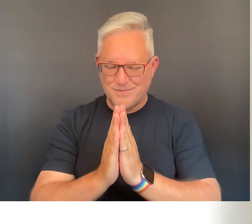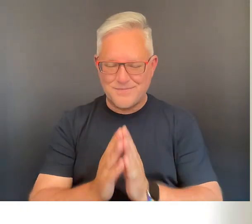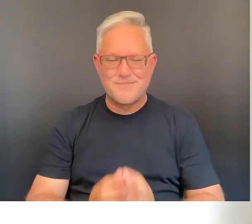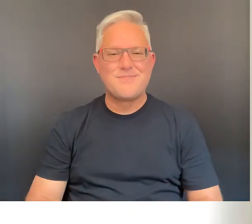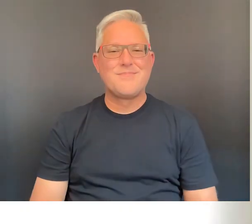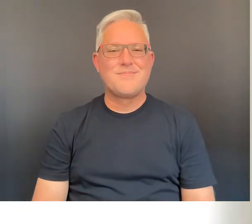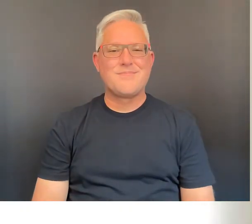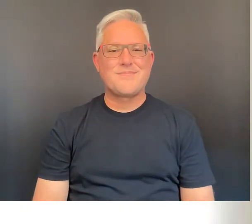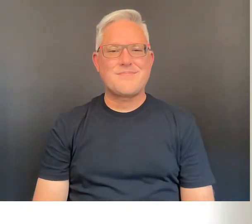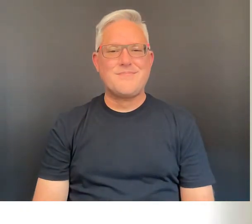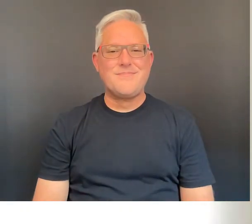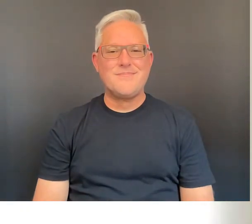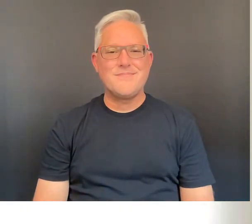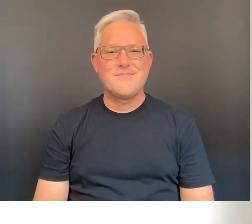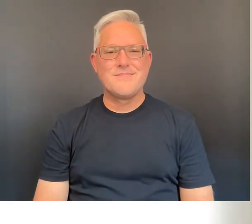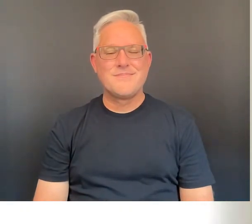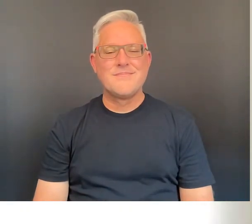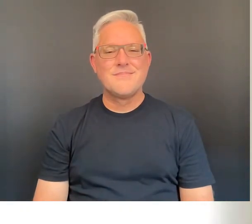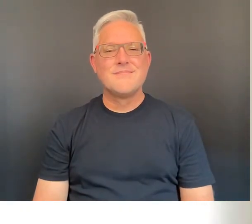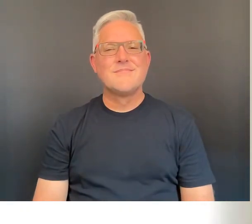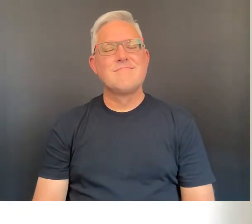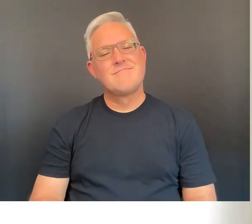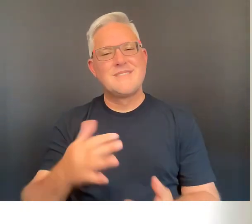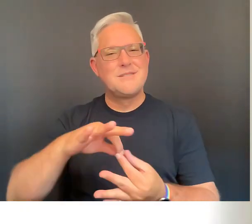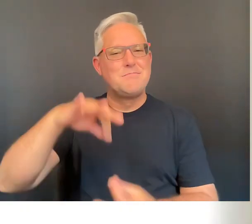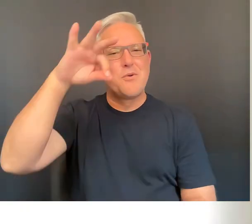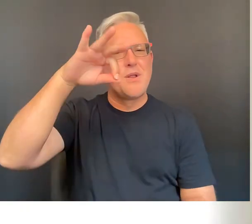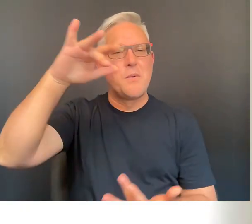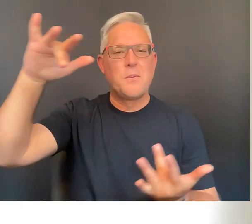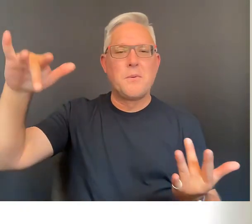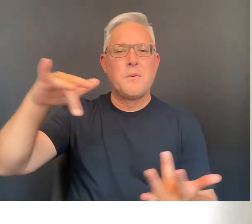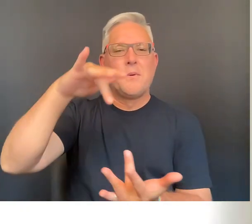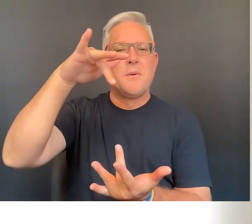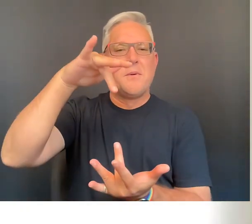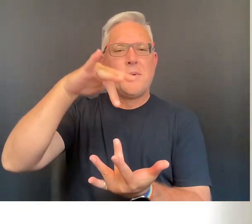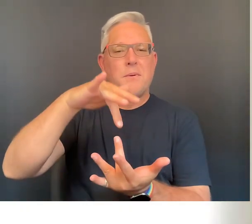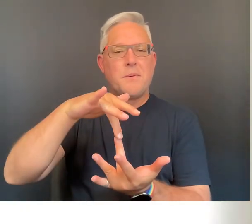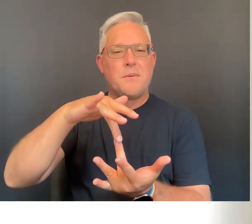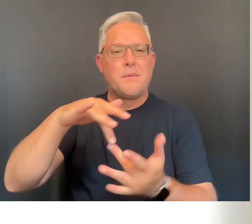into a time of prayer, a time of spiritual grounding.